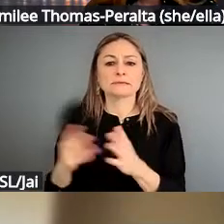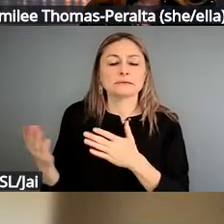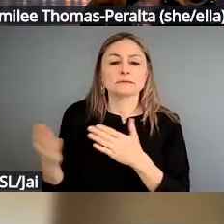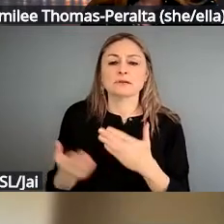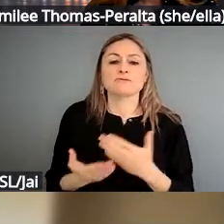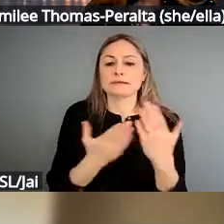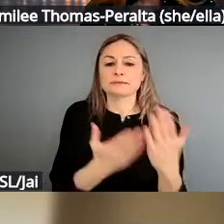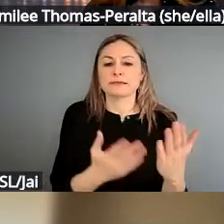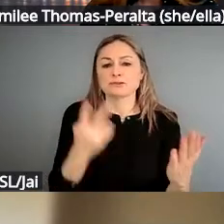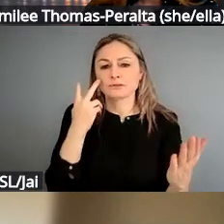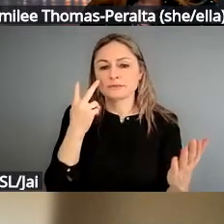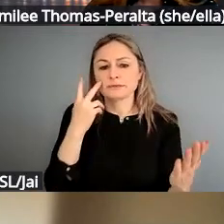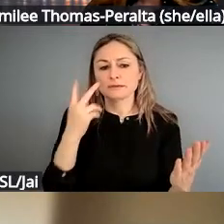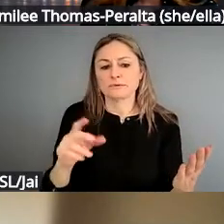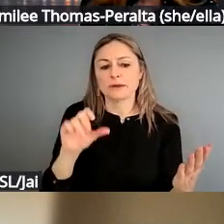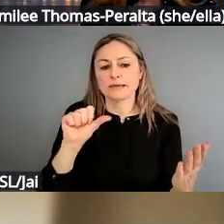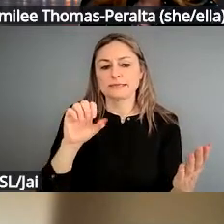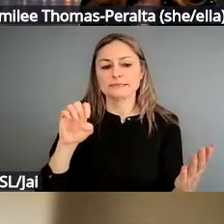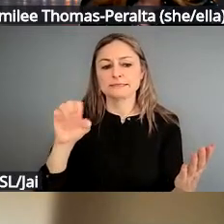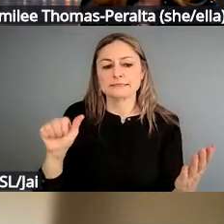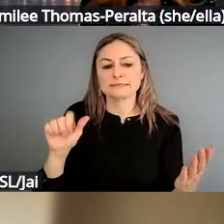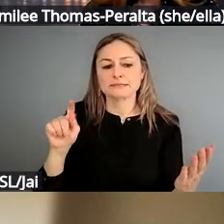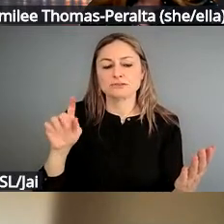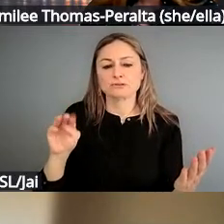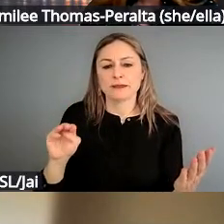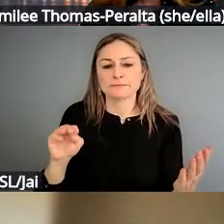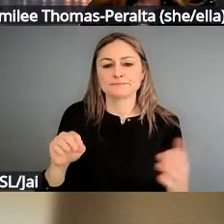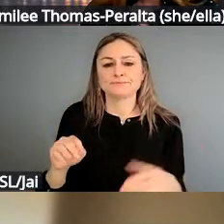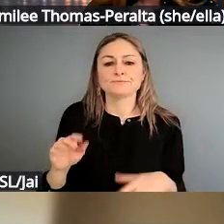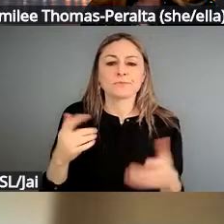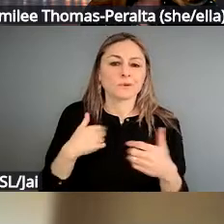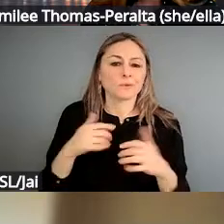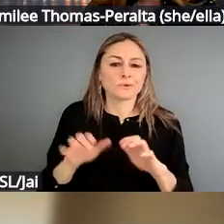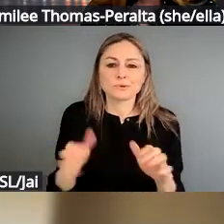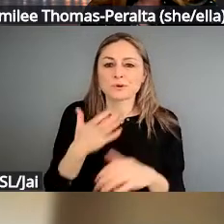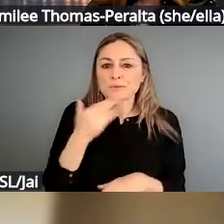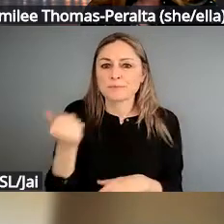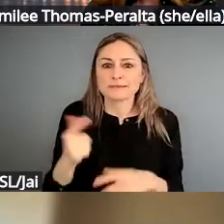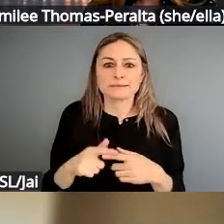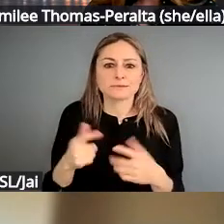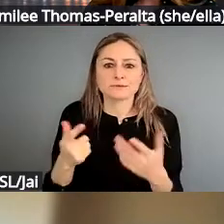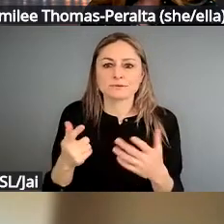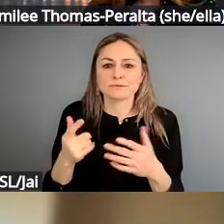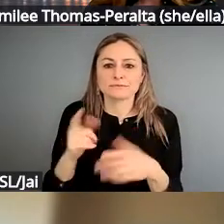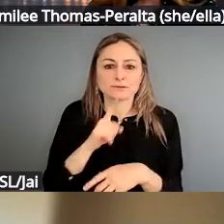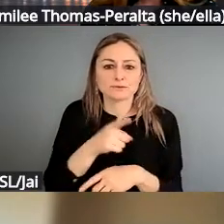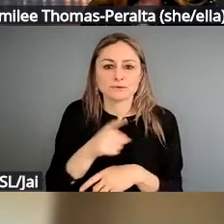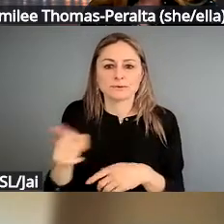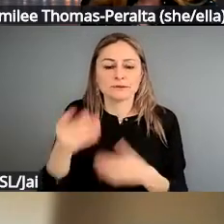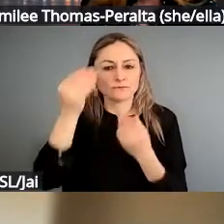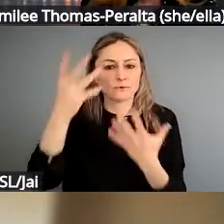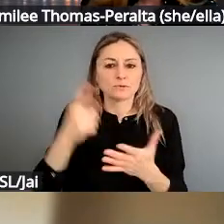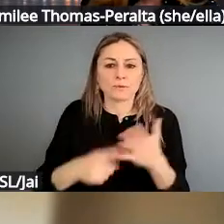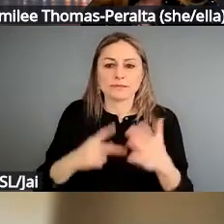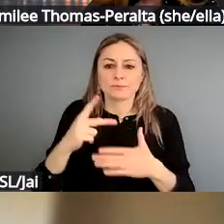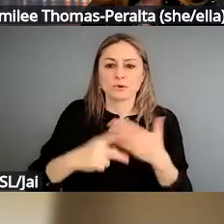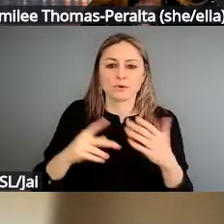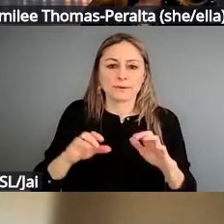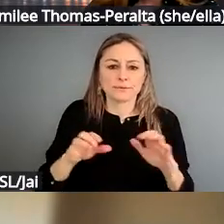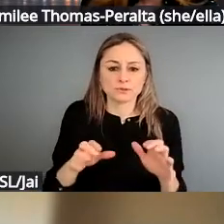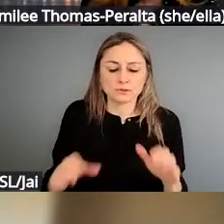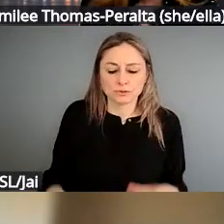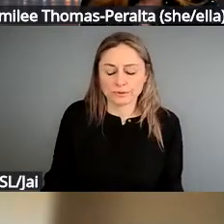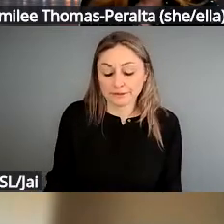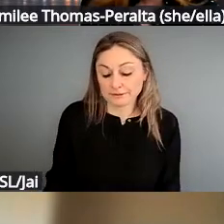up at C-Tran. So we're doing our best, like I said, to make sure that they're informed of what the program's doing and